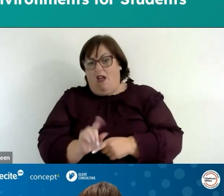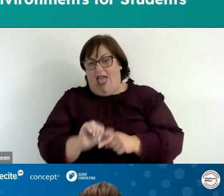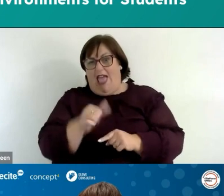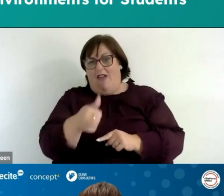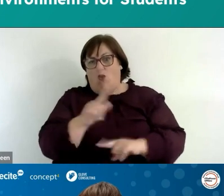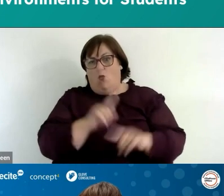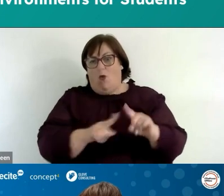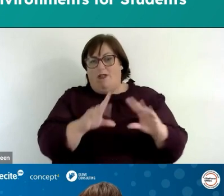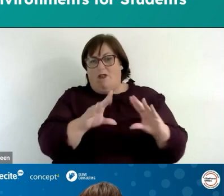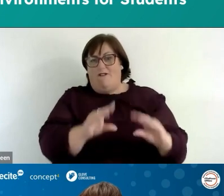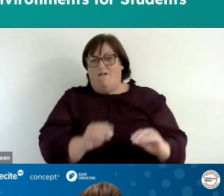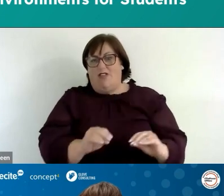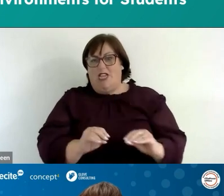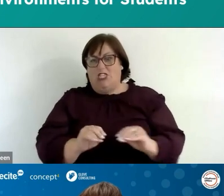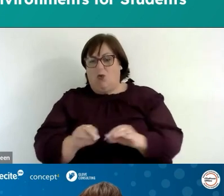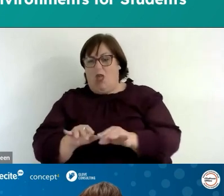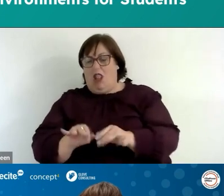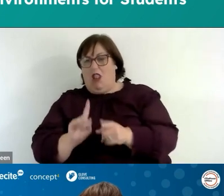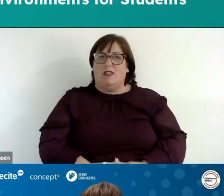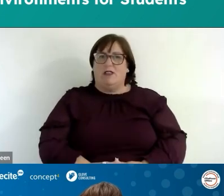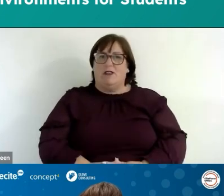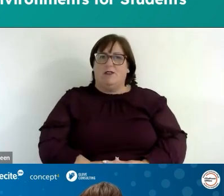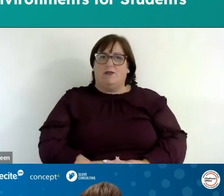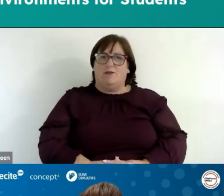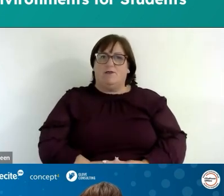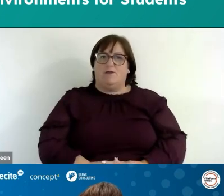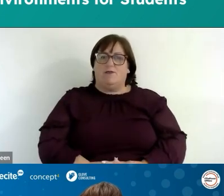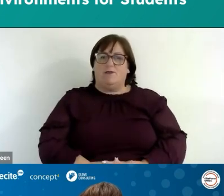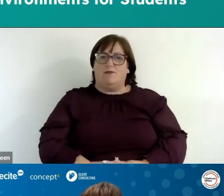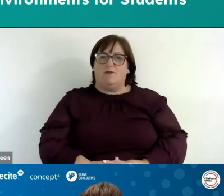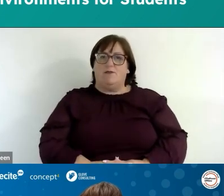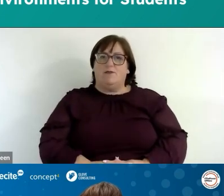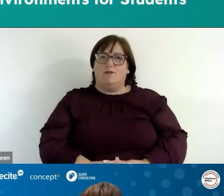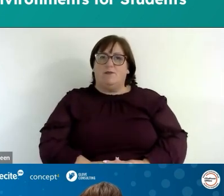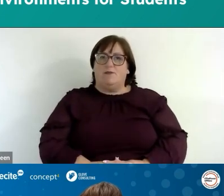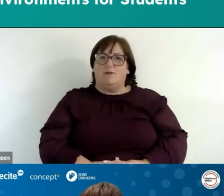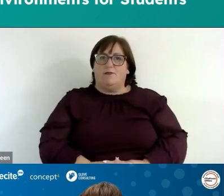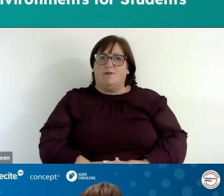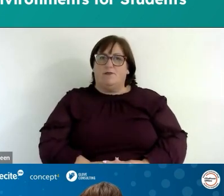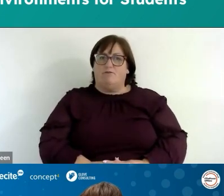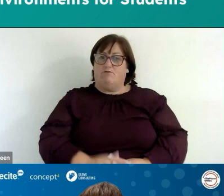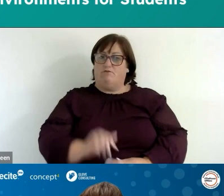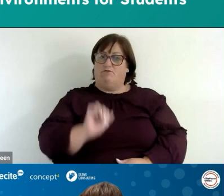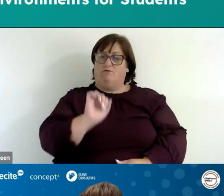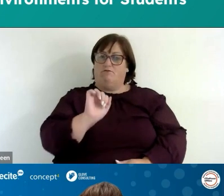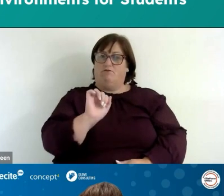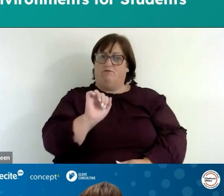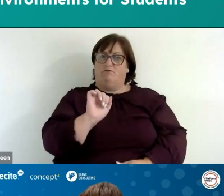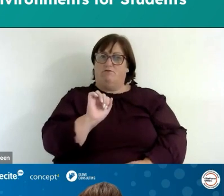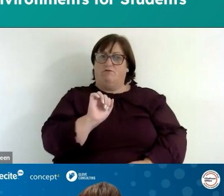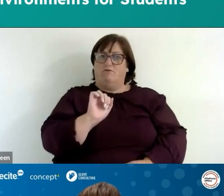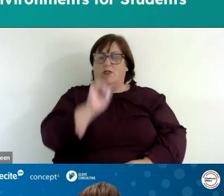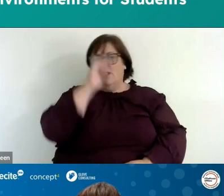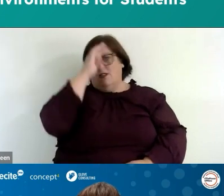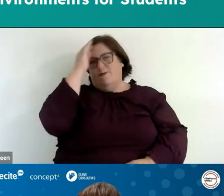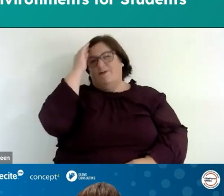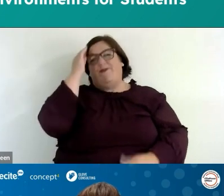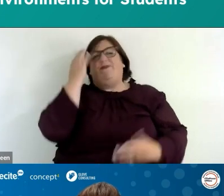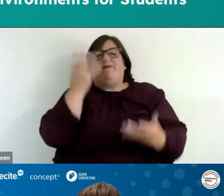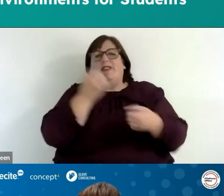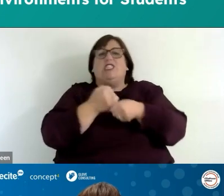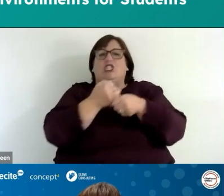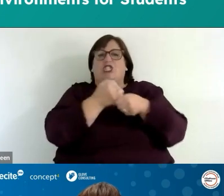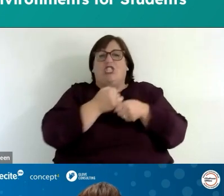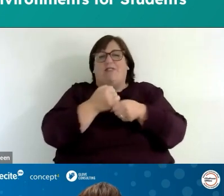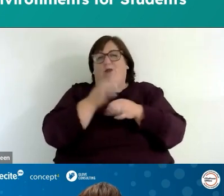going to have a quick poll, if that's all right. Thank you. So I understand that this is quite a generic question, so apologies